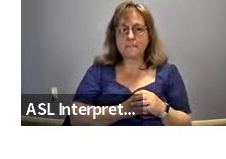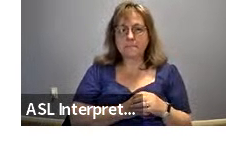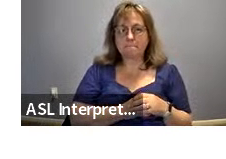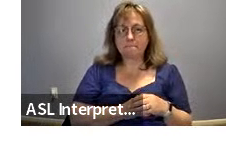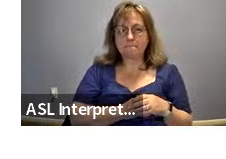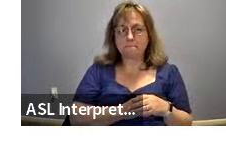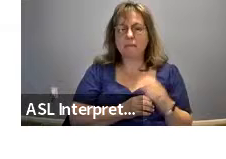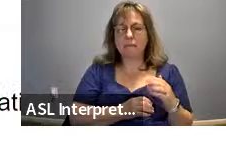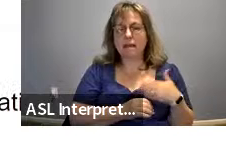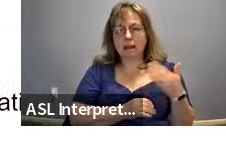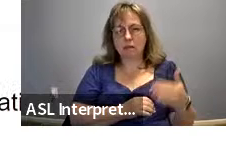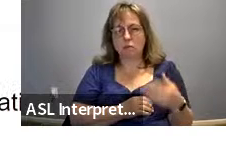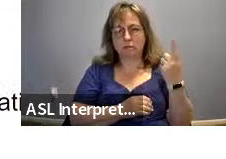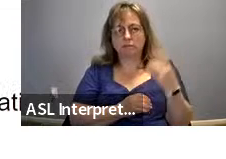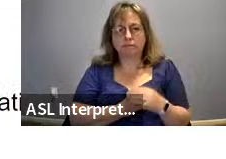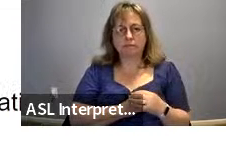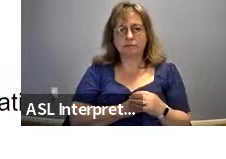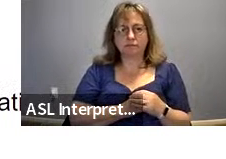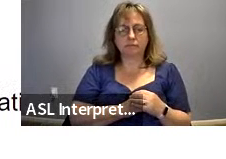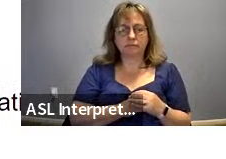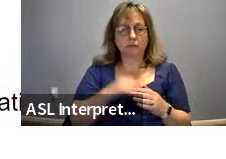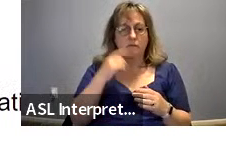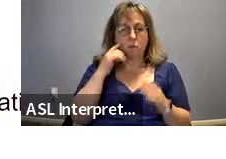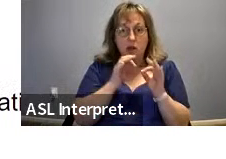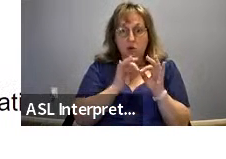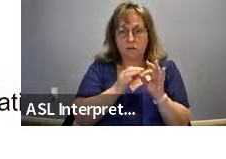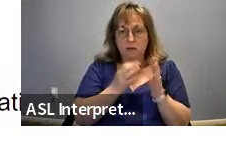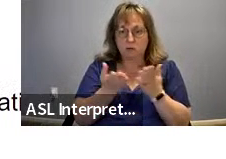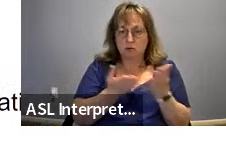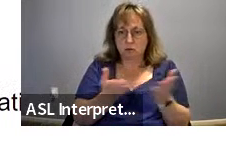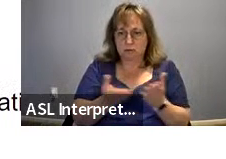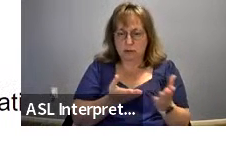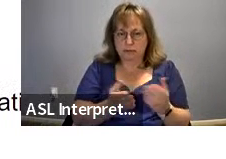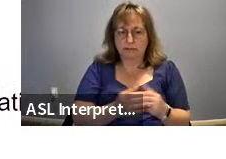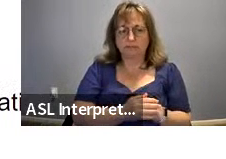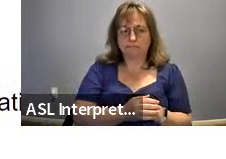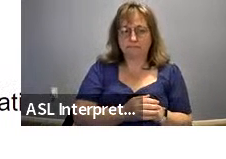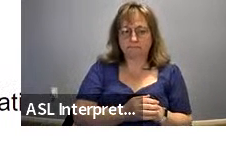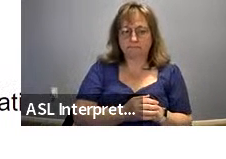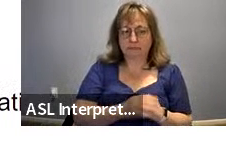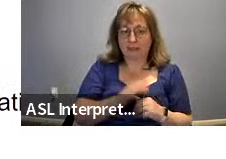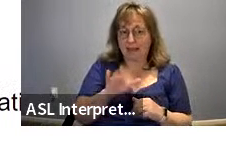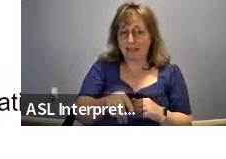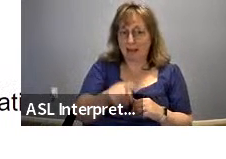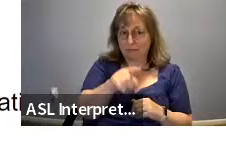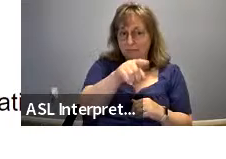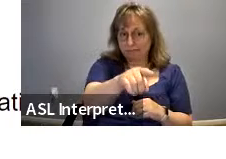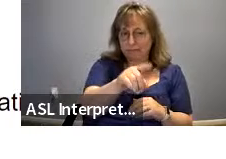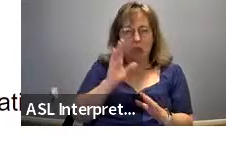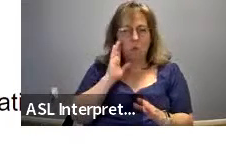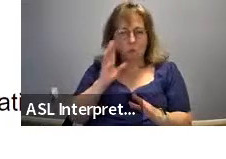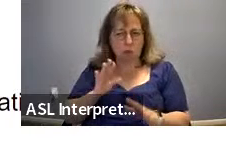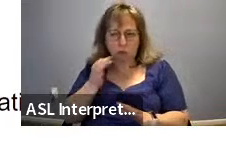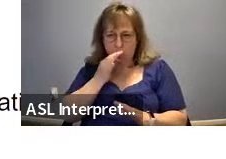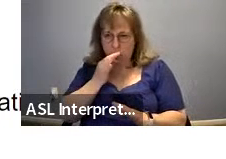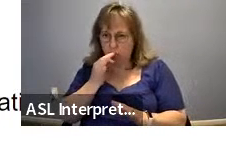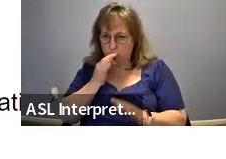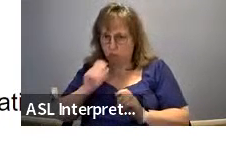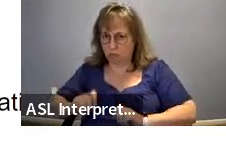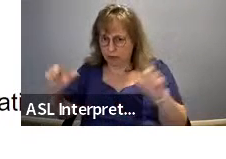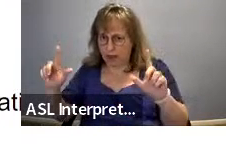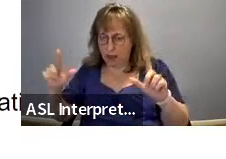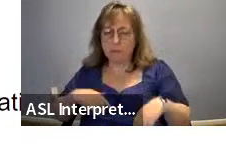And next slide. For interpretation services, when that feature will be launched in a minute, you will see